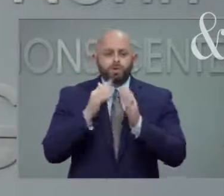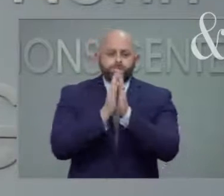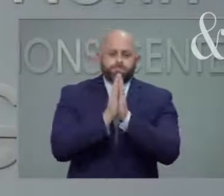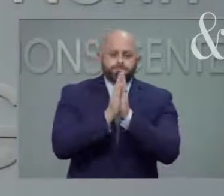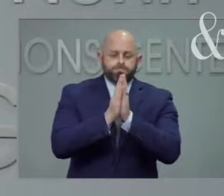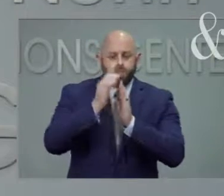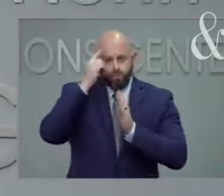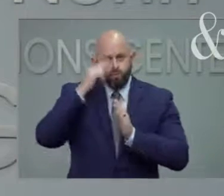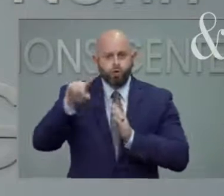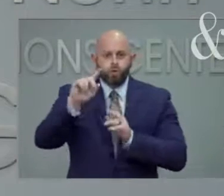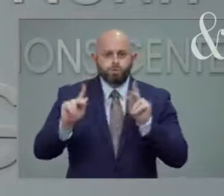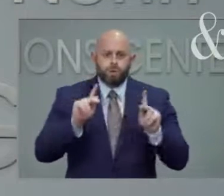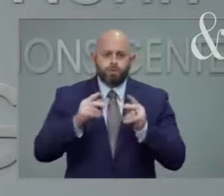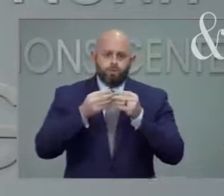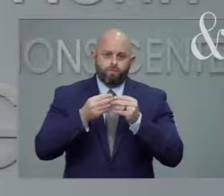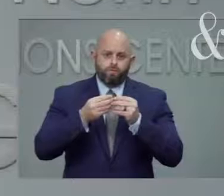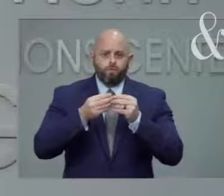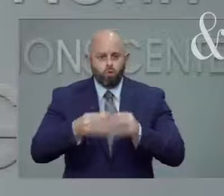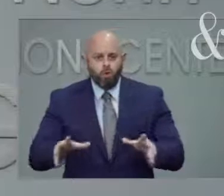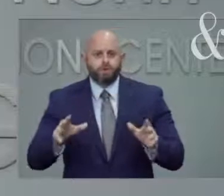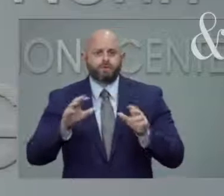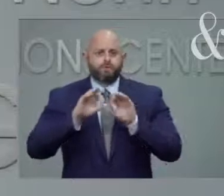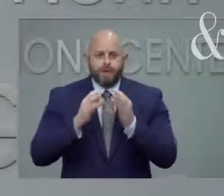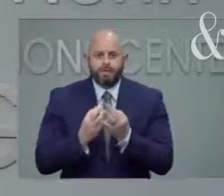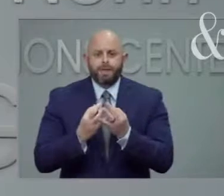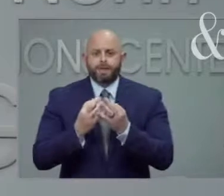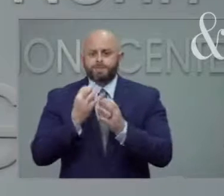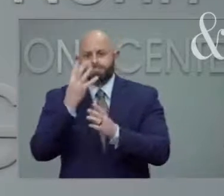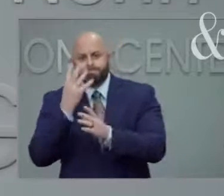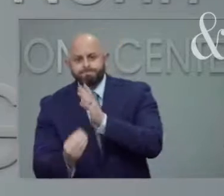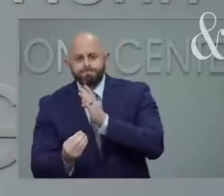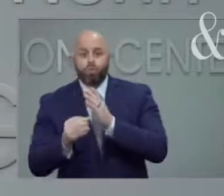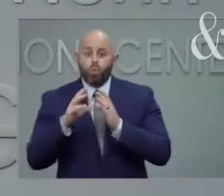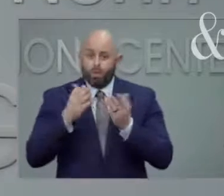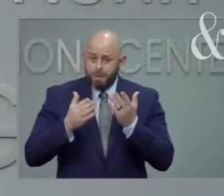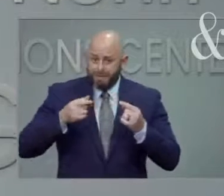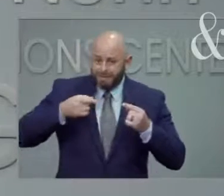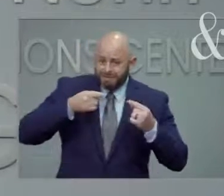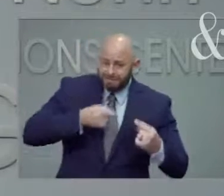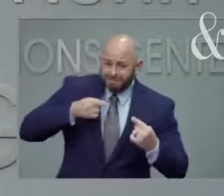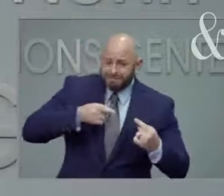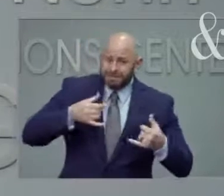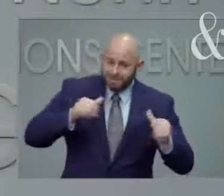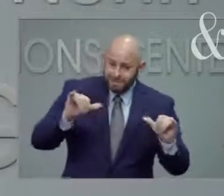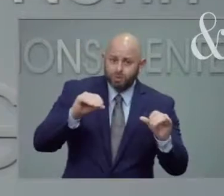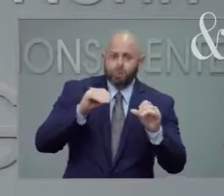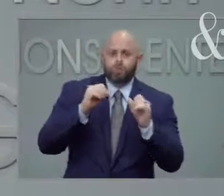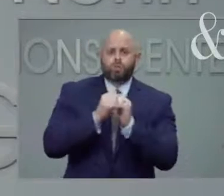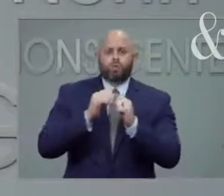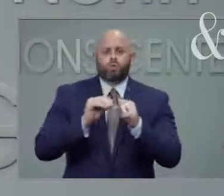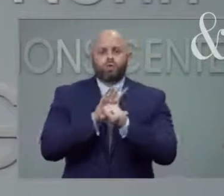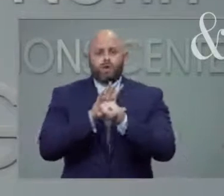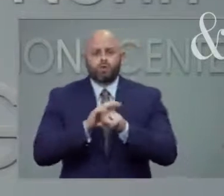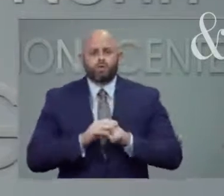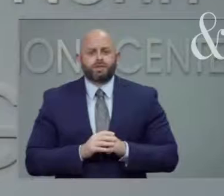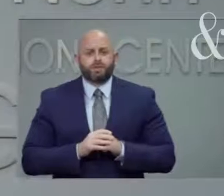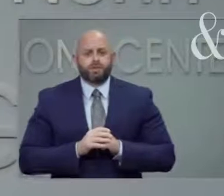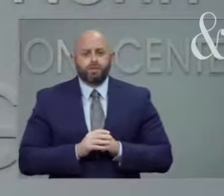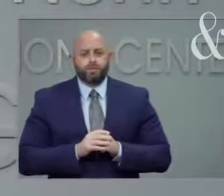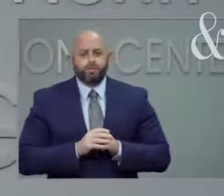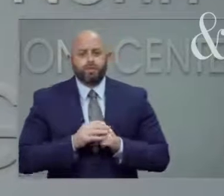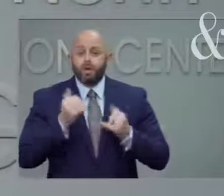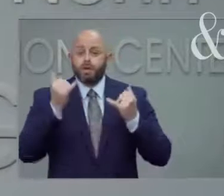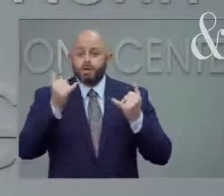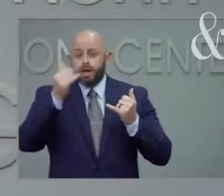who've lost loved ones or who are still battling this virus. Today, we want to share an update on the